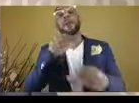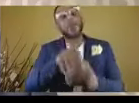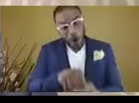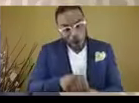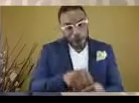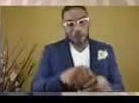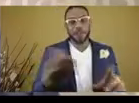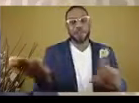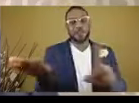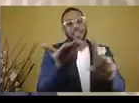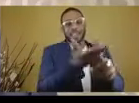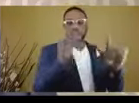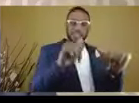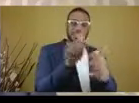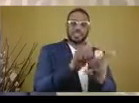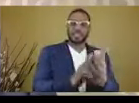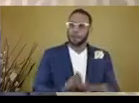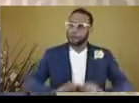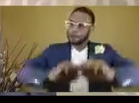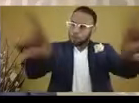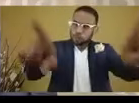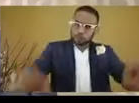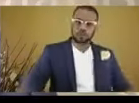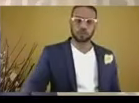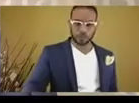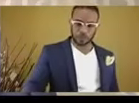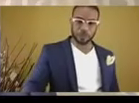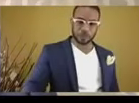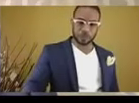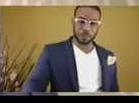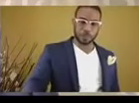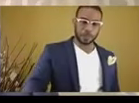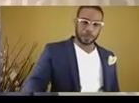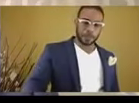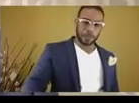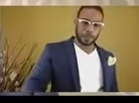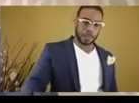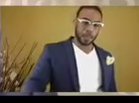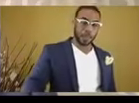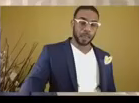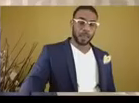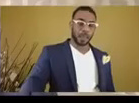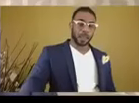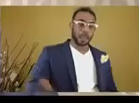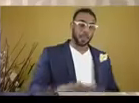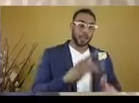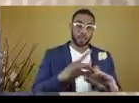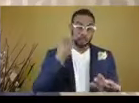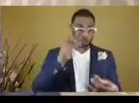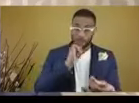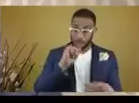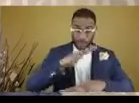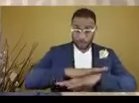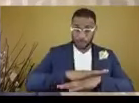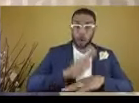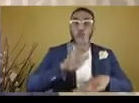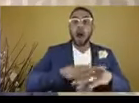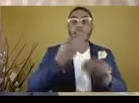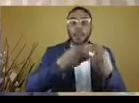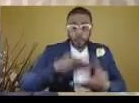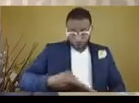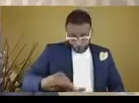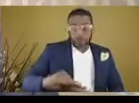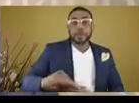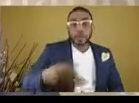getting this agenda out there here in the Atlanta area. So the first thing I would say is, if you're not at the table, you're on the menu. And